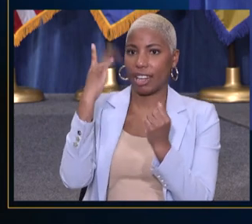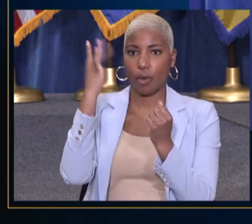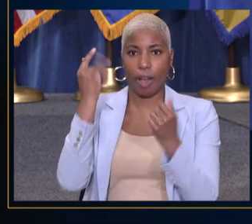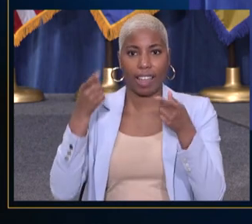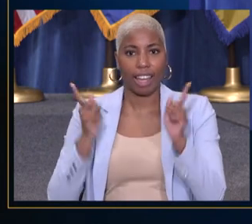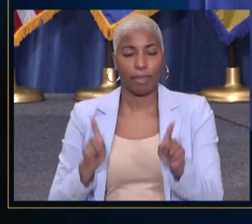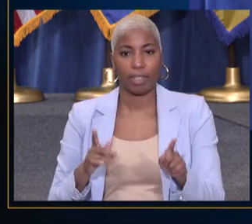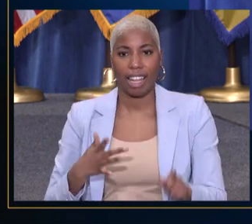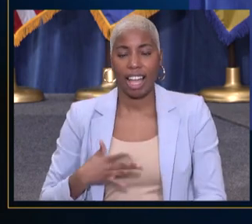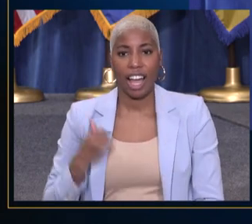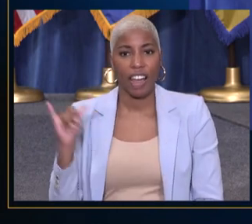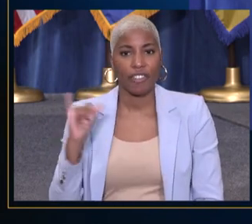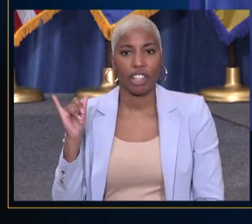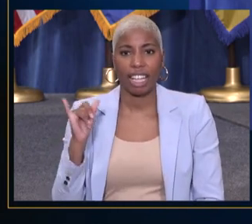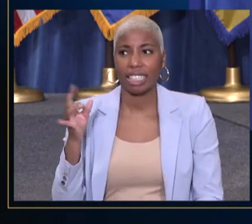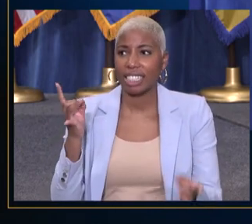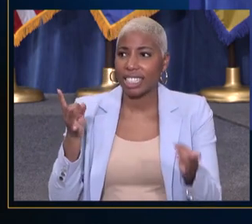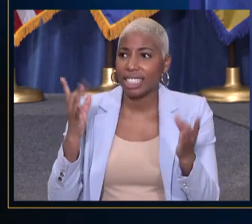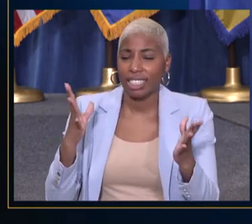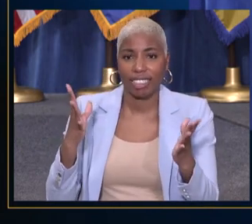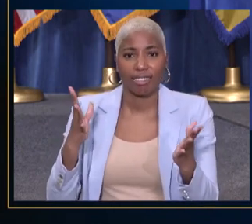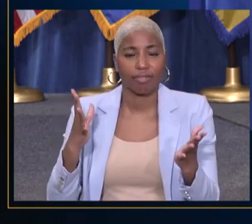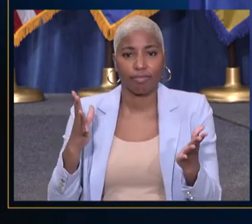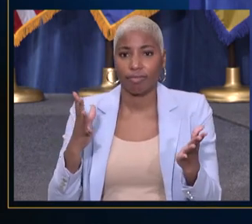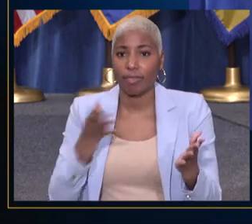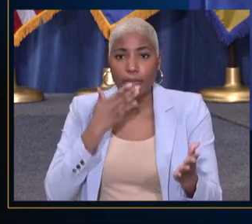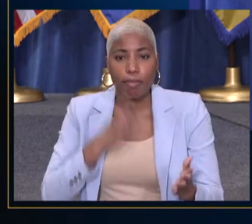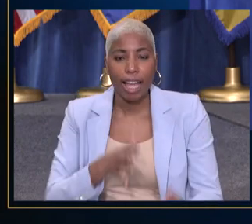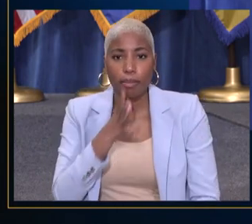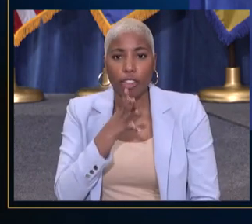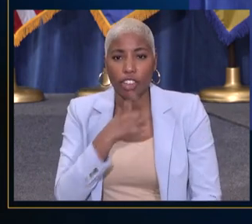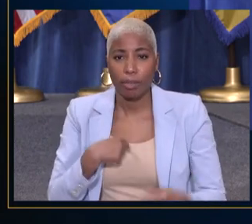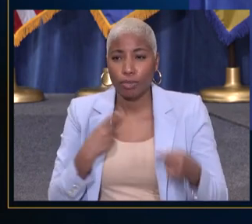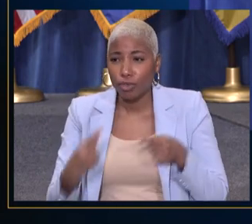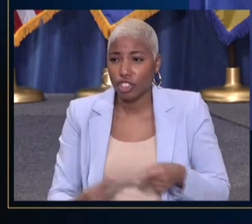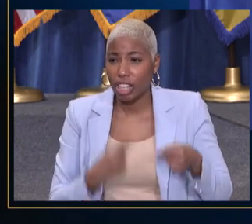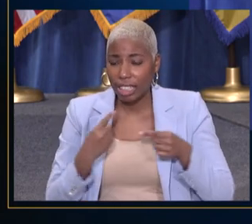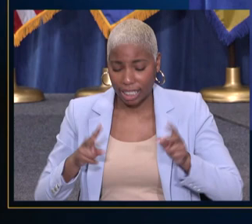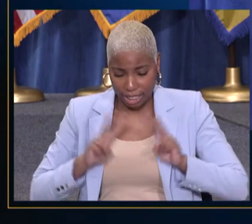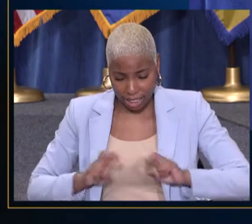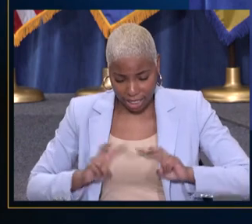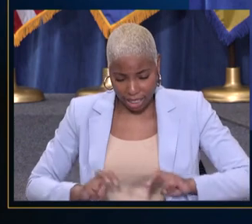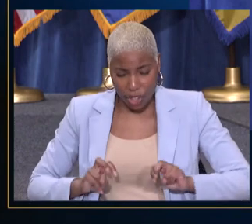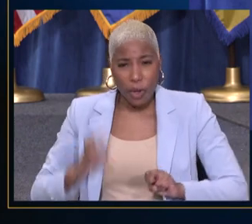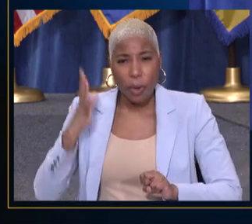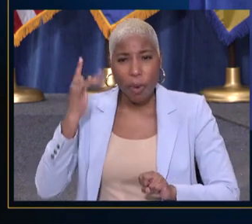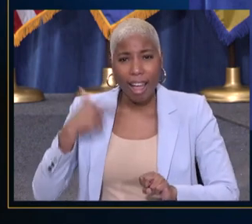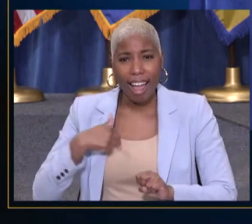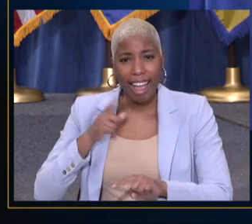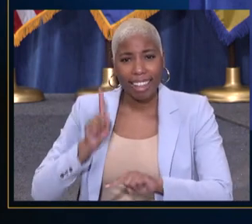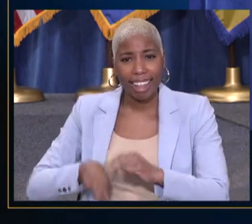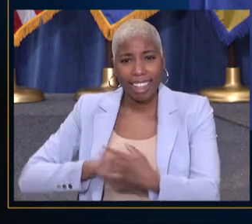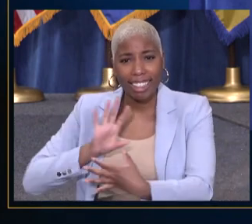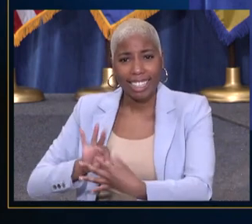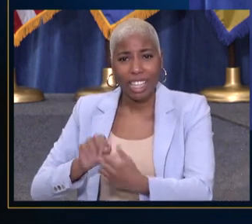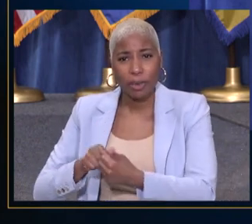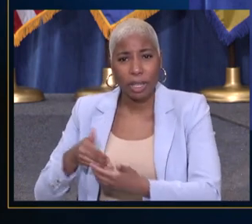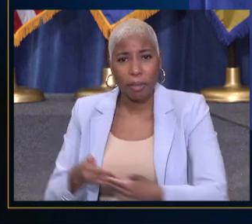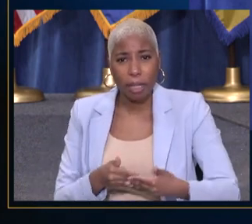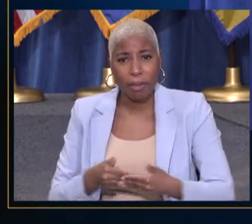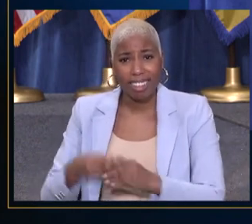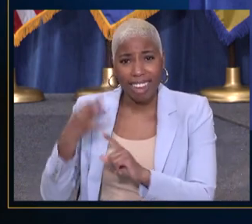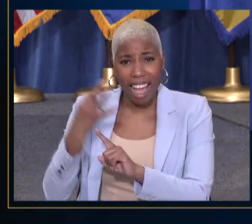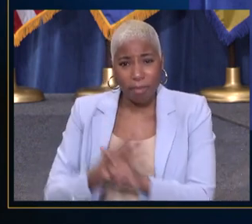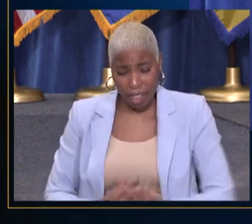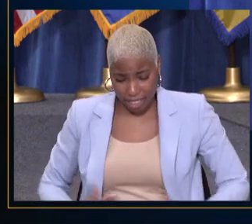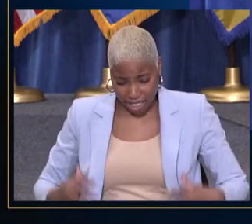horrible mother. I knew I was struggling. I knew I could not figure out why I could not connect with this person that I just carried for 9 months and